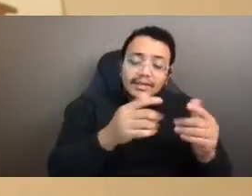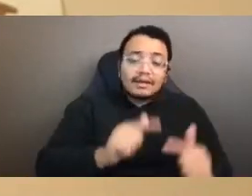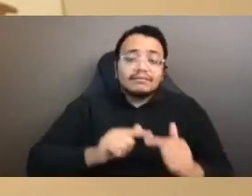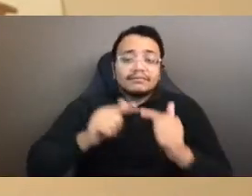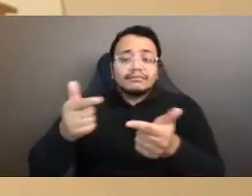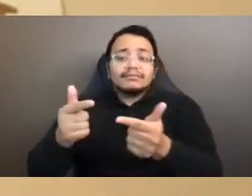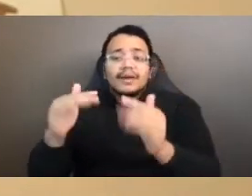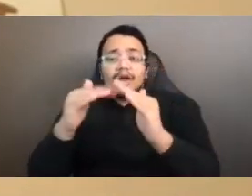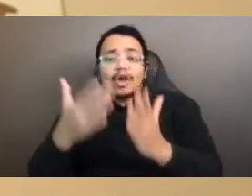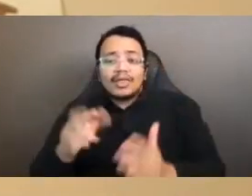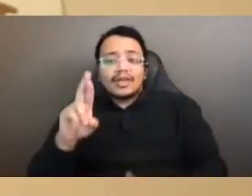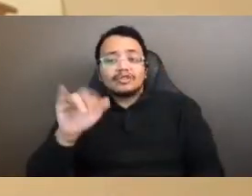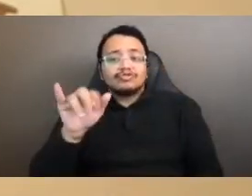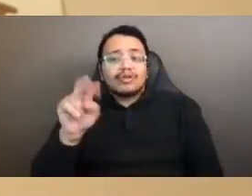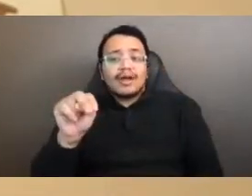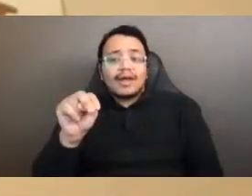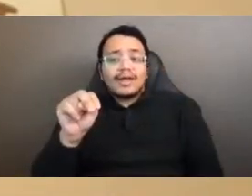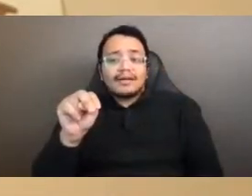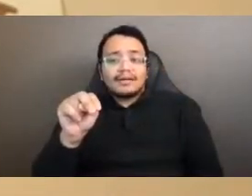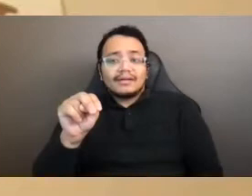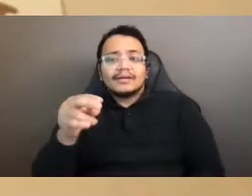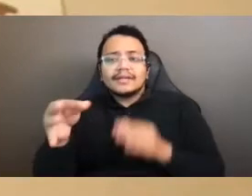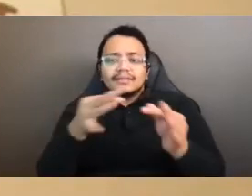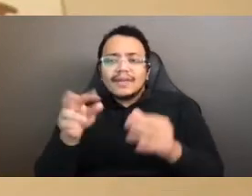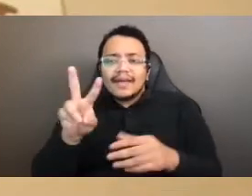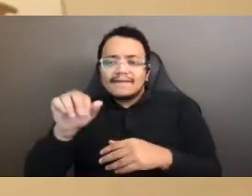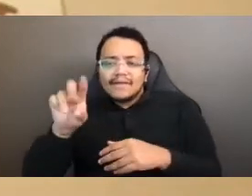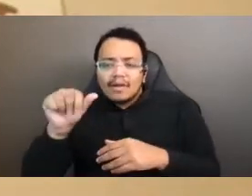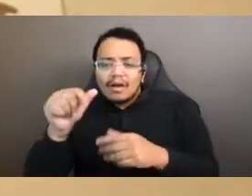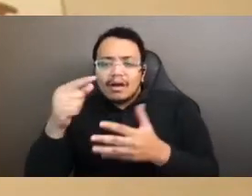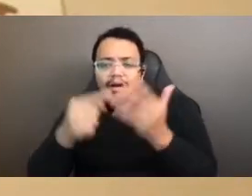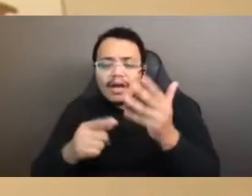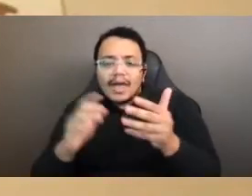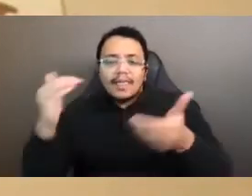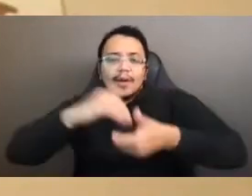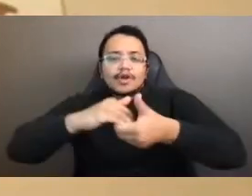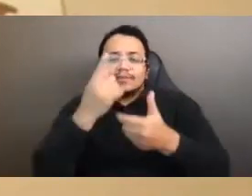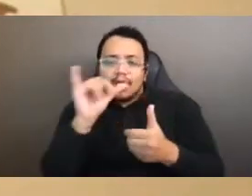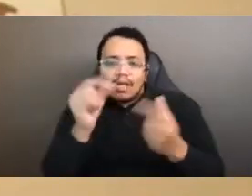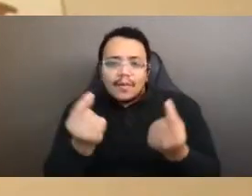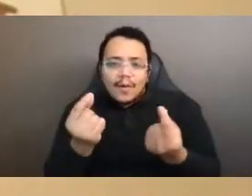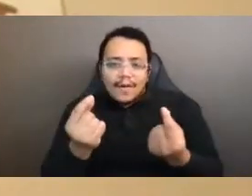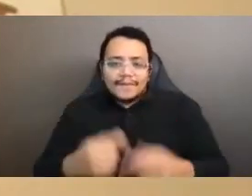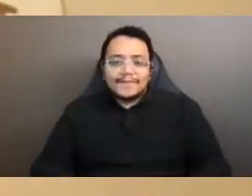little bit maybe about Vera and a little bit about our partnership. Thank you all so much.